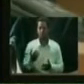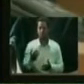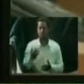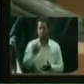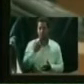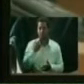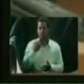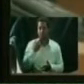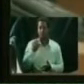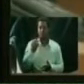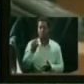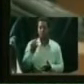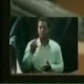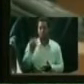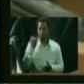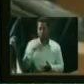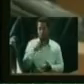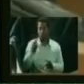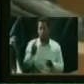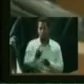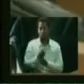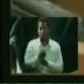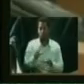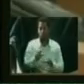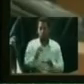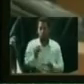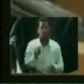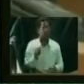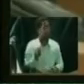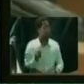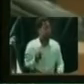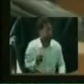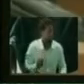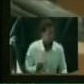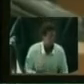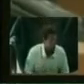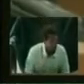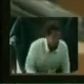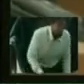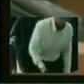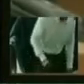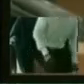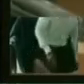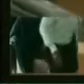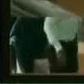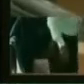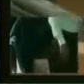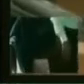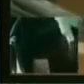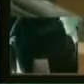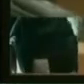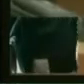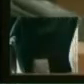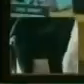bring it back before the commission. So this isn't new. Commissioner